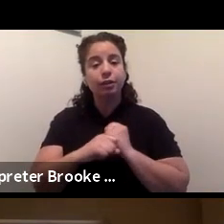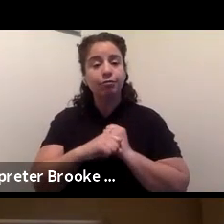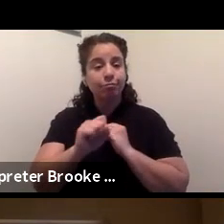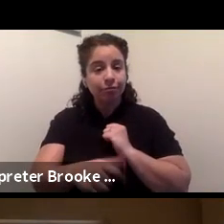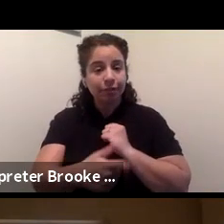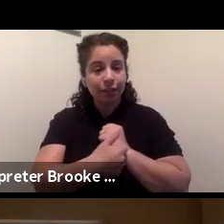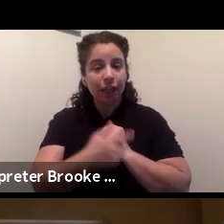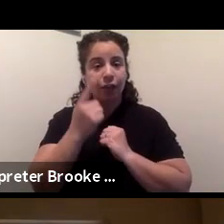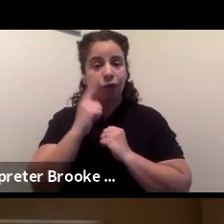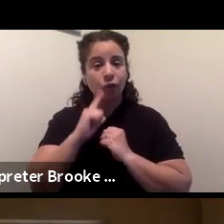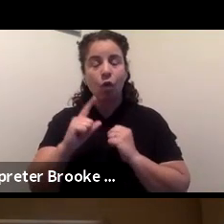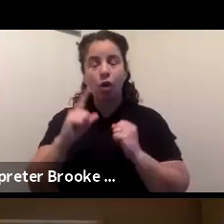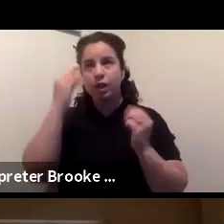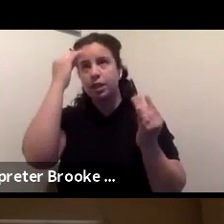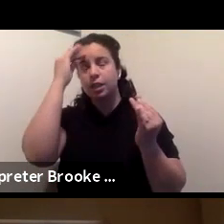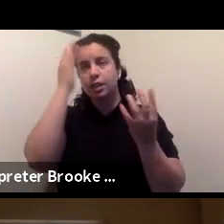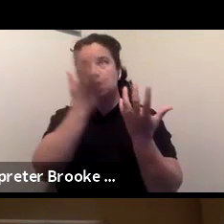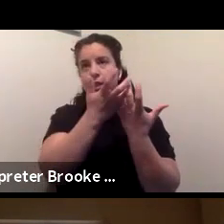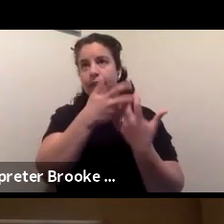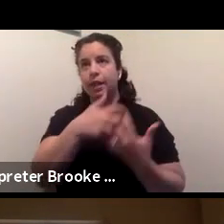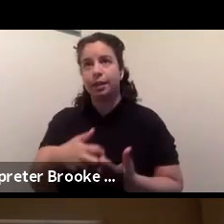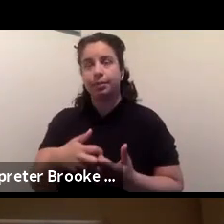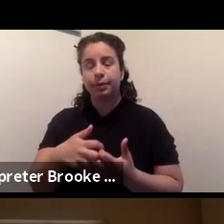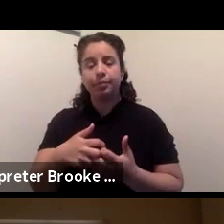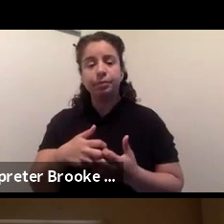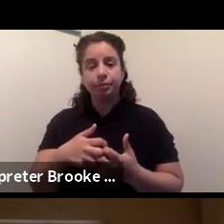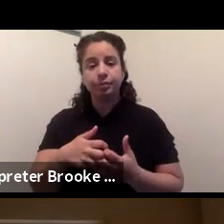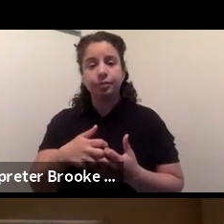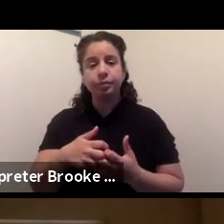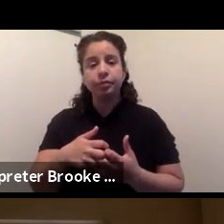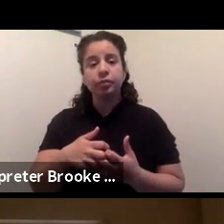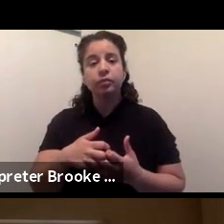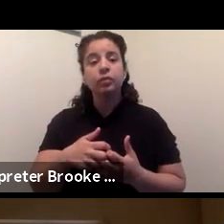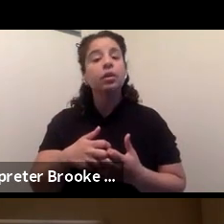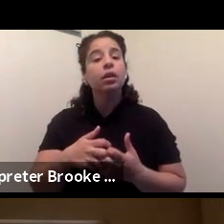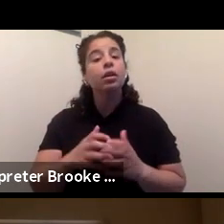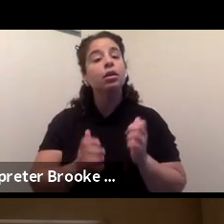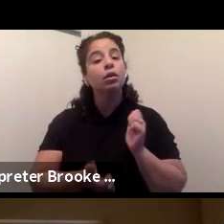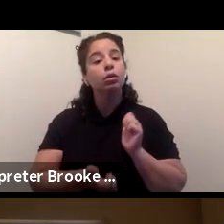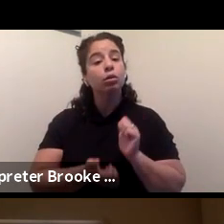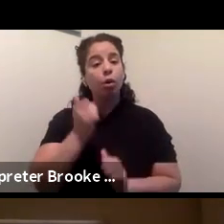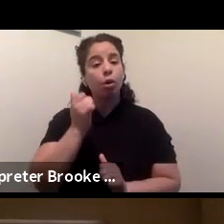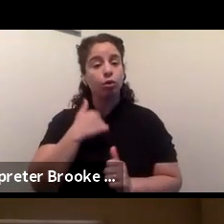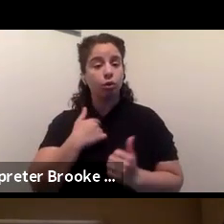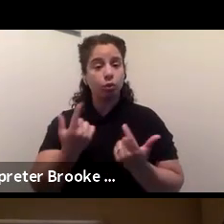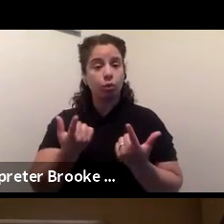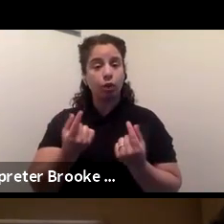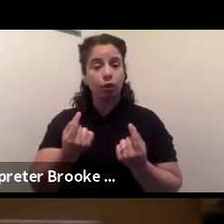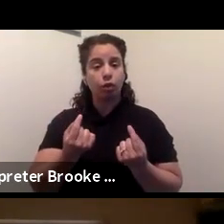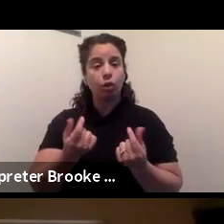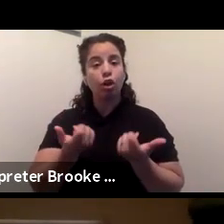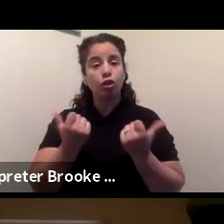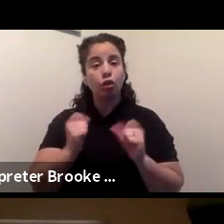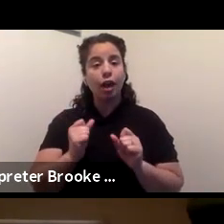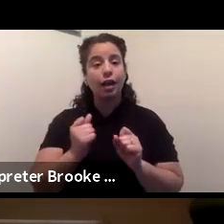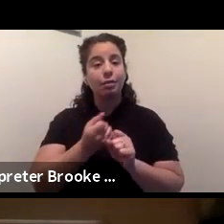I will be spending most of my attention trying to keep an eye